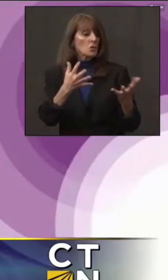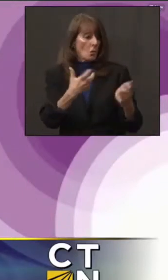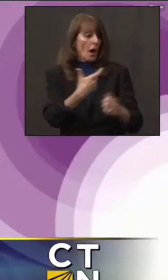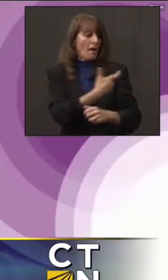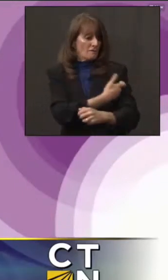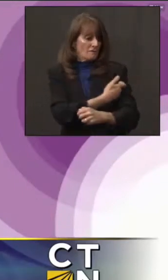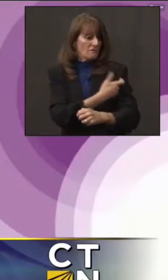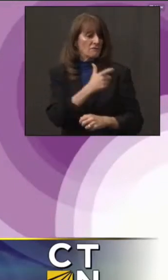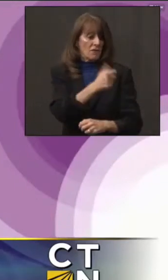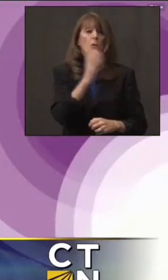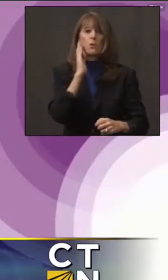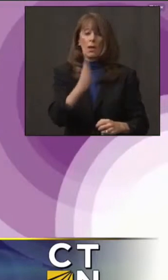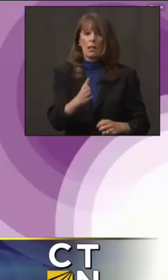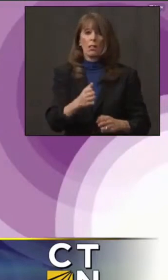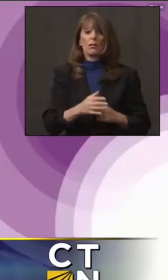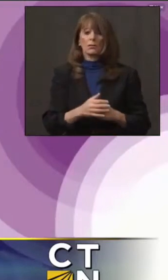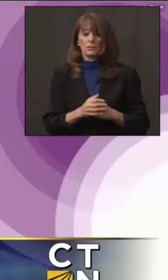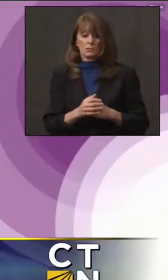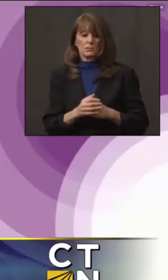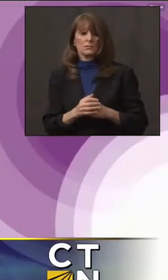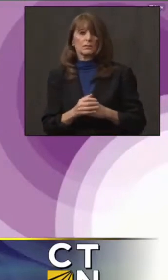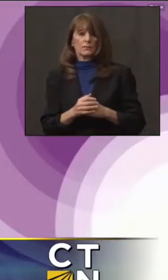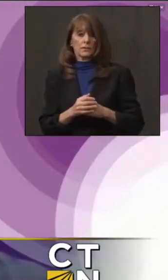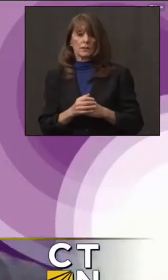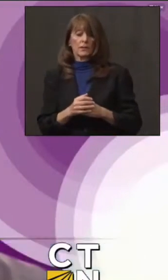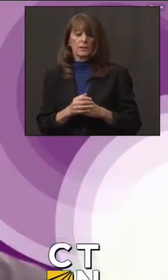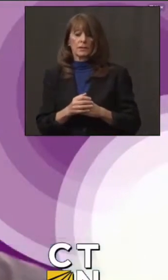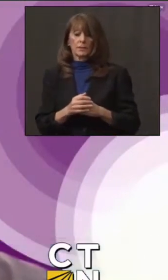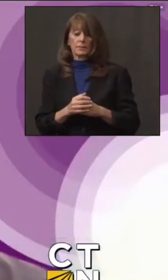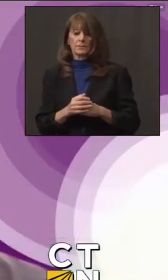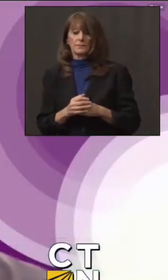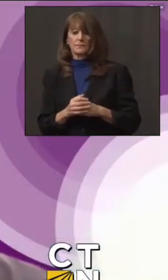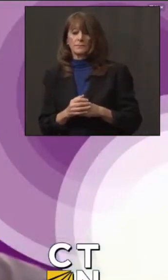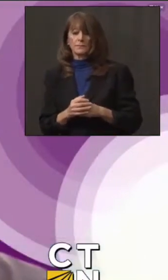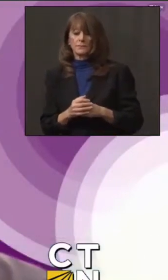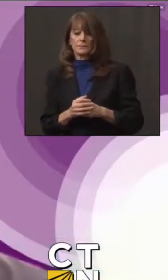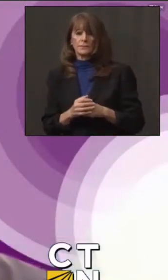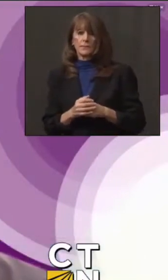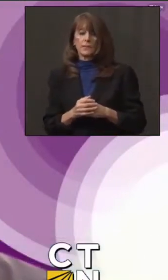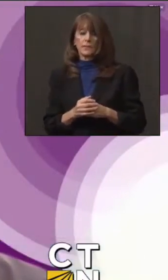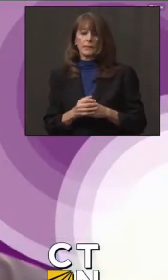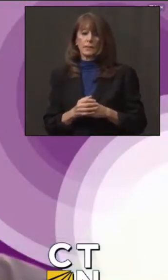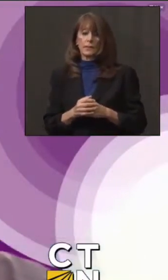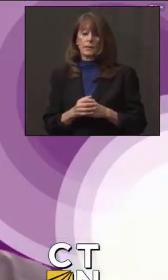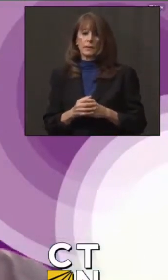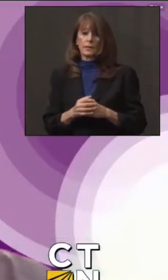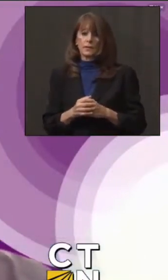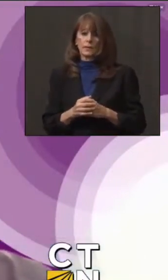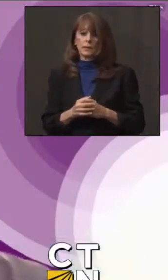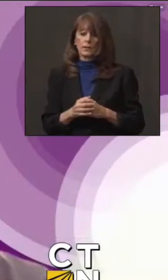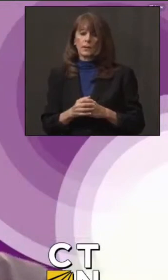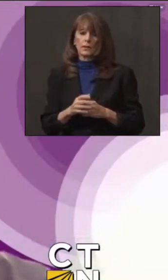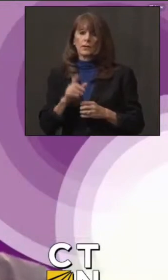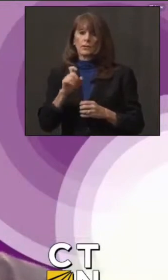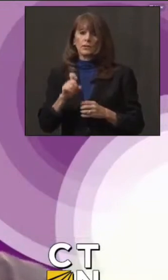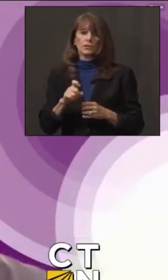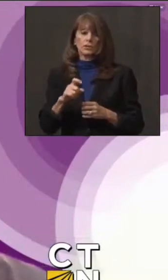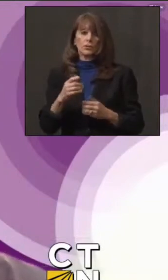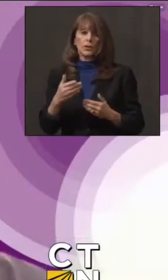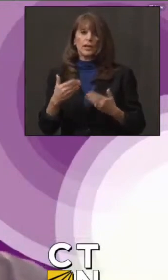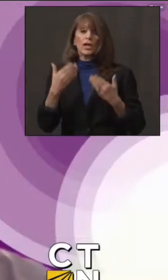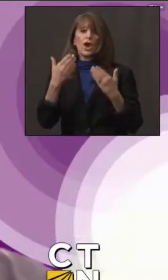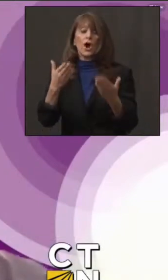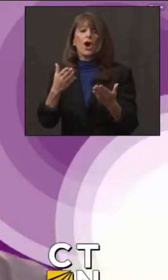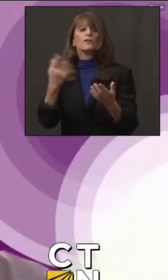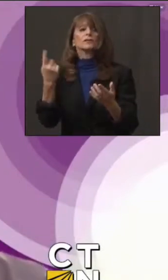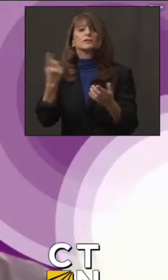on with and without the healthcare space as to whether or not we should or will offer antibody testing to